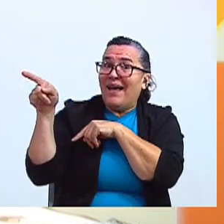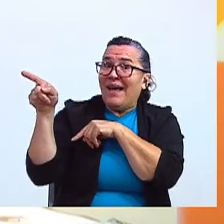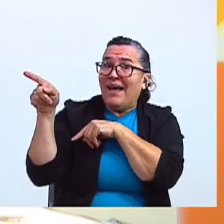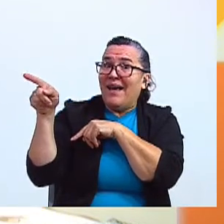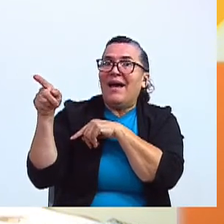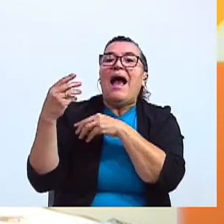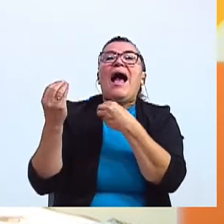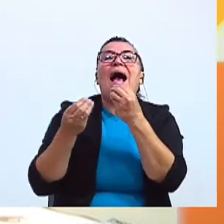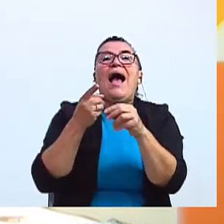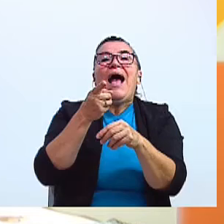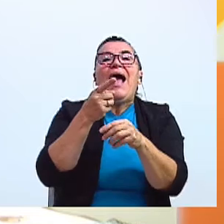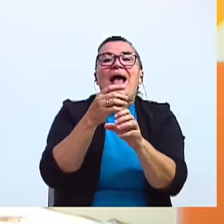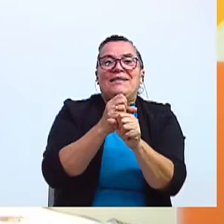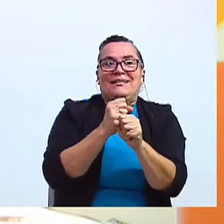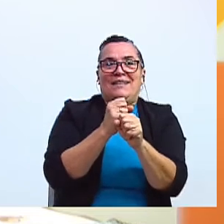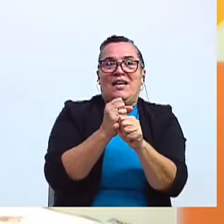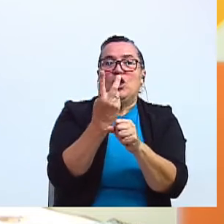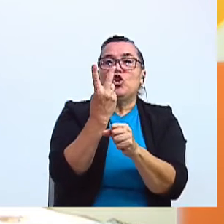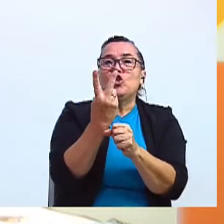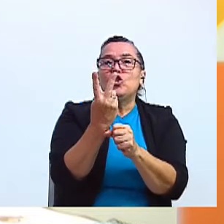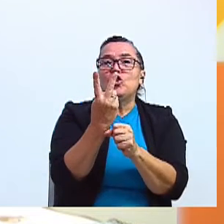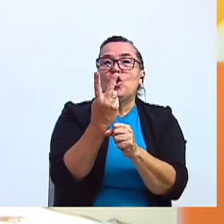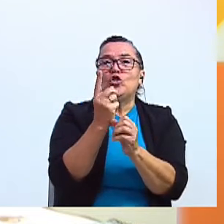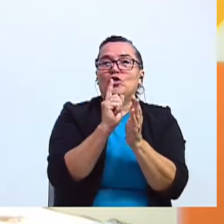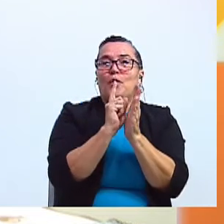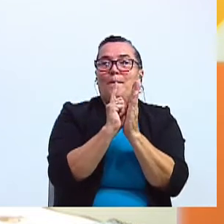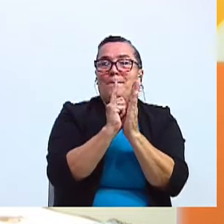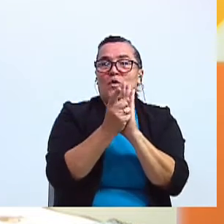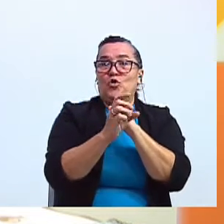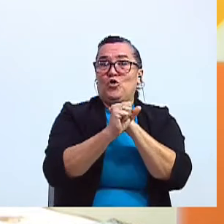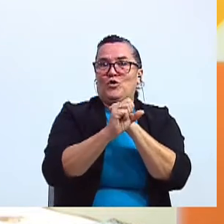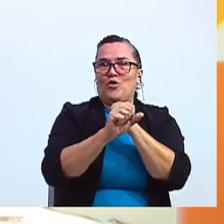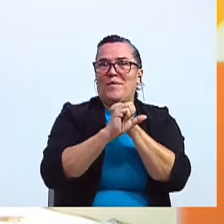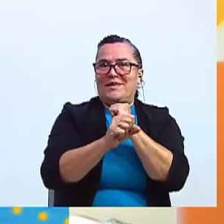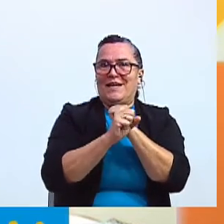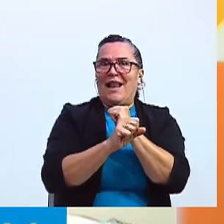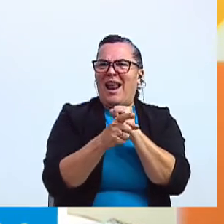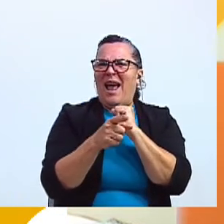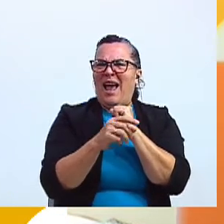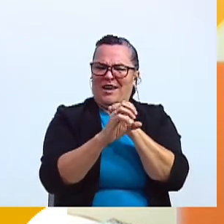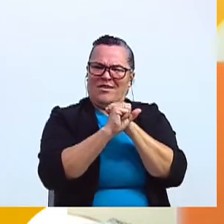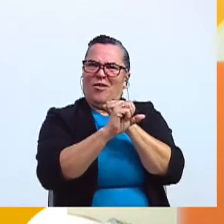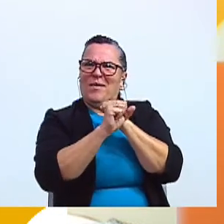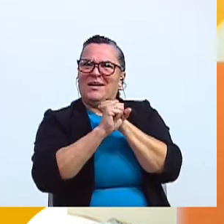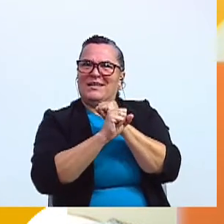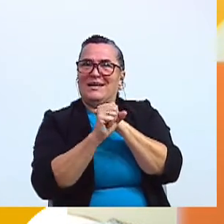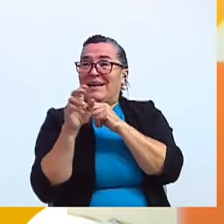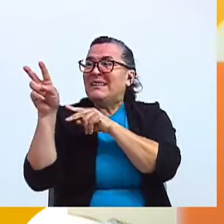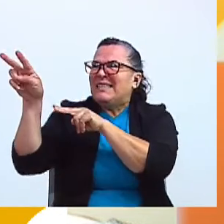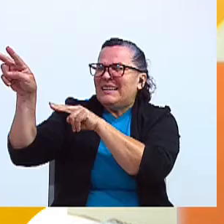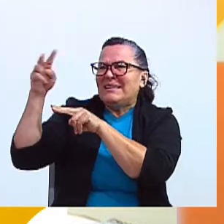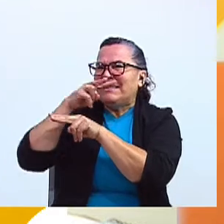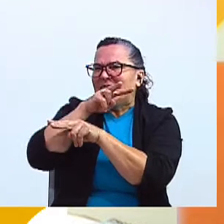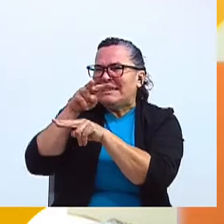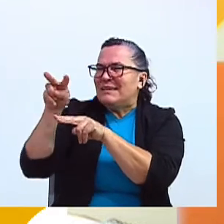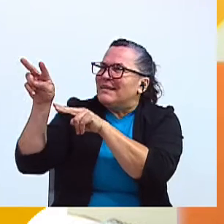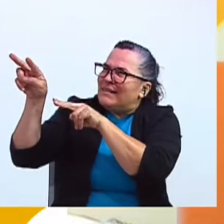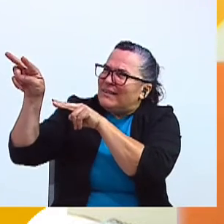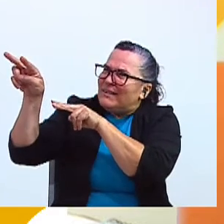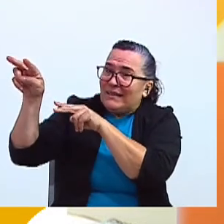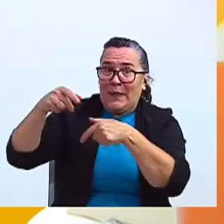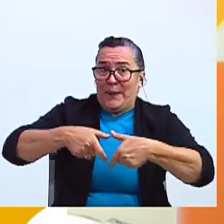a 2-minute commercial. You are going to do a 2-minute commercial. Interesting,